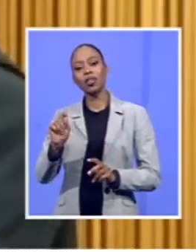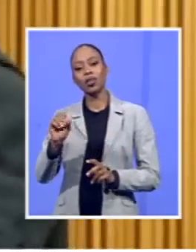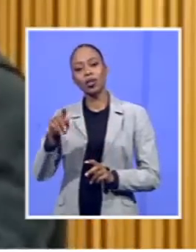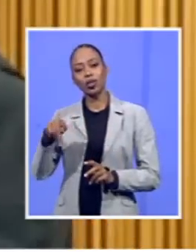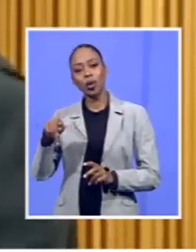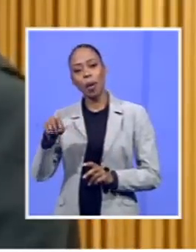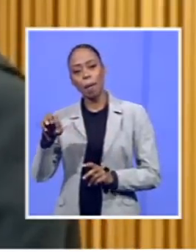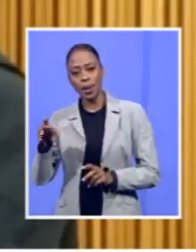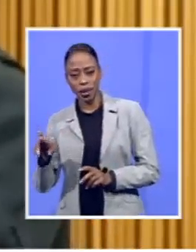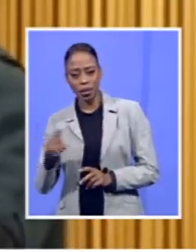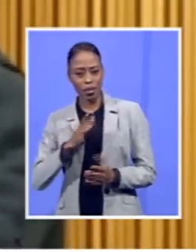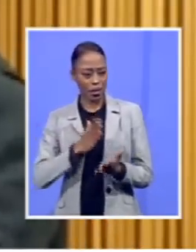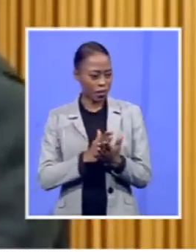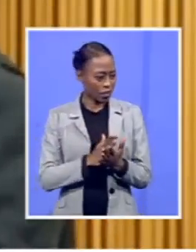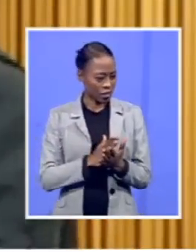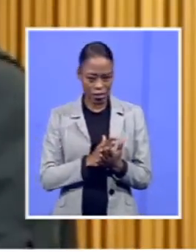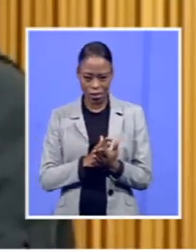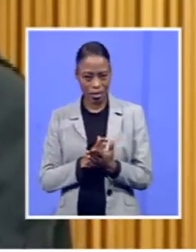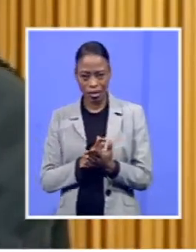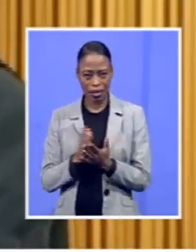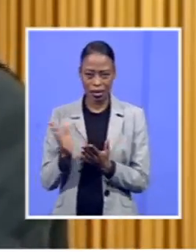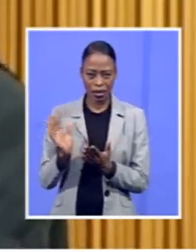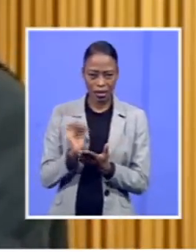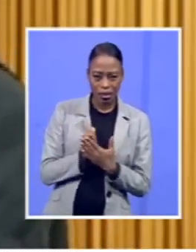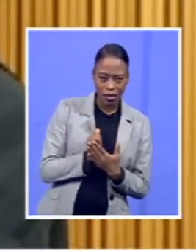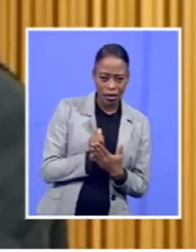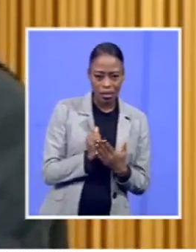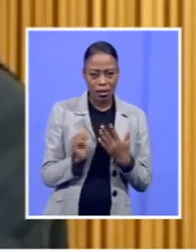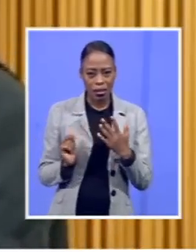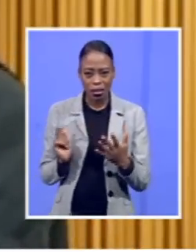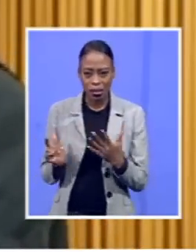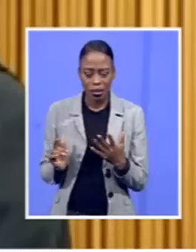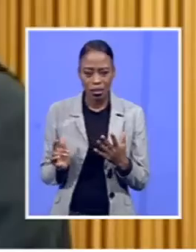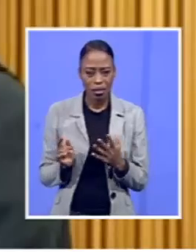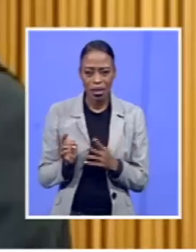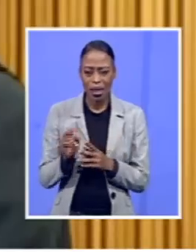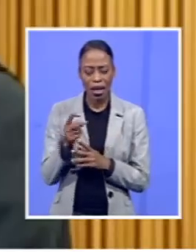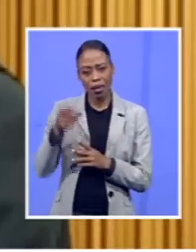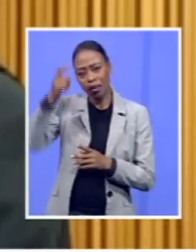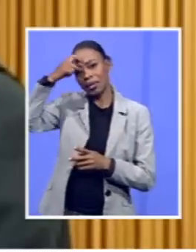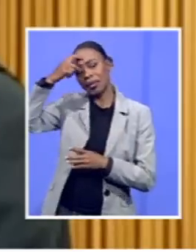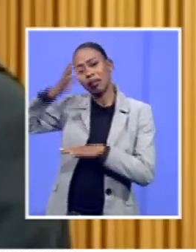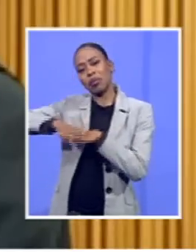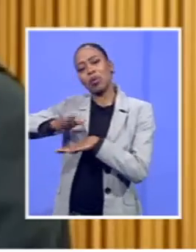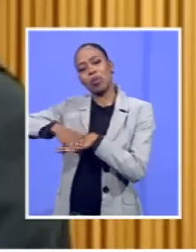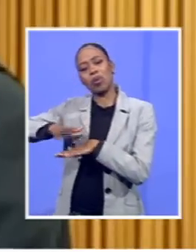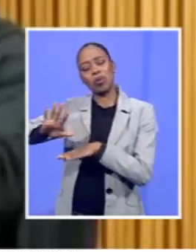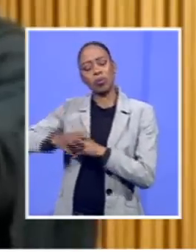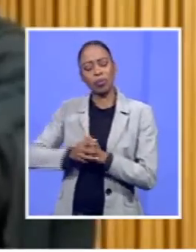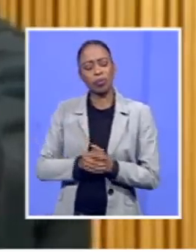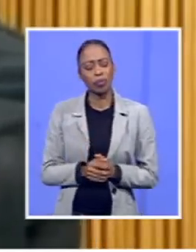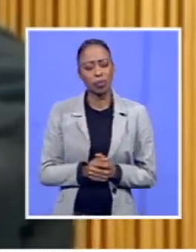don't quite know whether my learned friends invoke res judicata or stare decisis, but I'll assume they're invoking stare decisis.